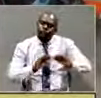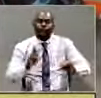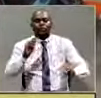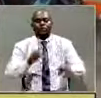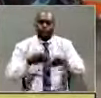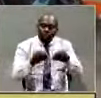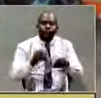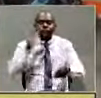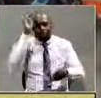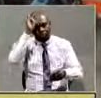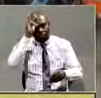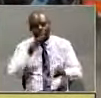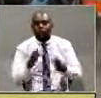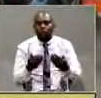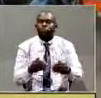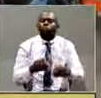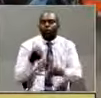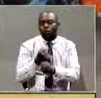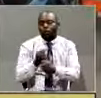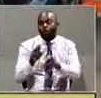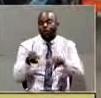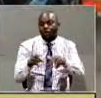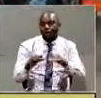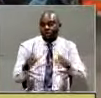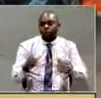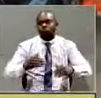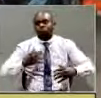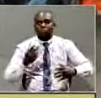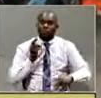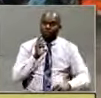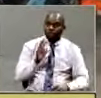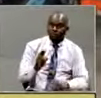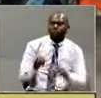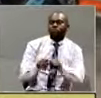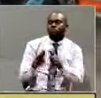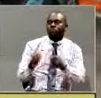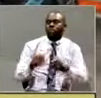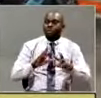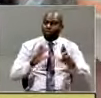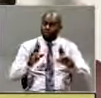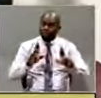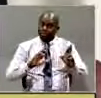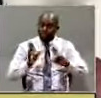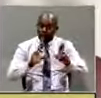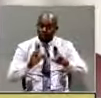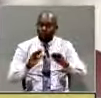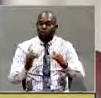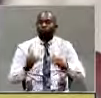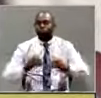And accordingly to the performance, the guys, as you see, the boxers are very ready and they're in